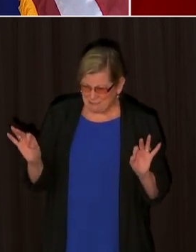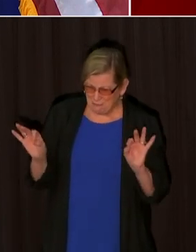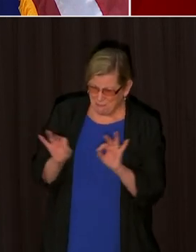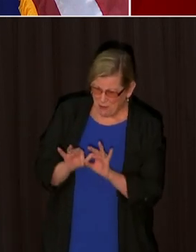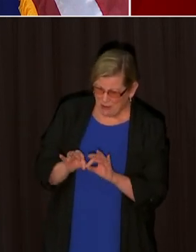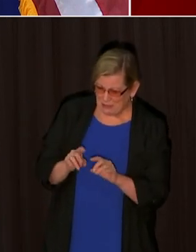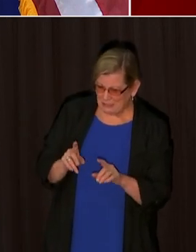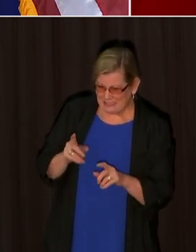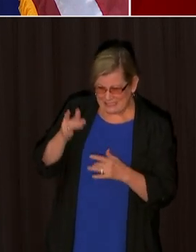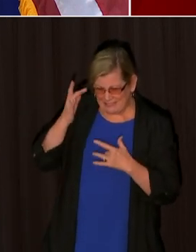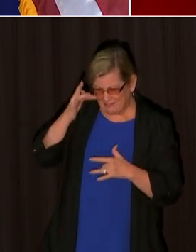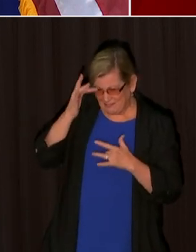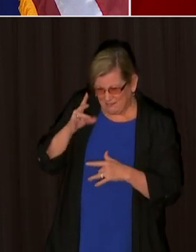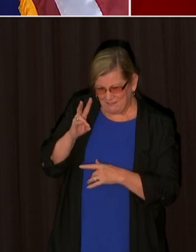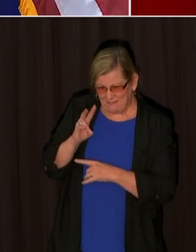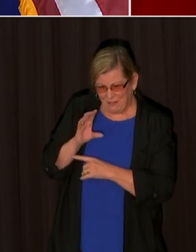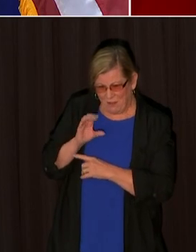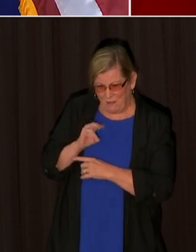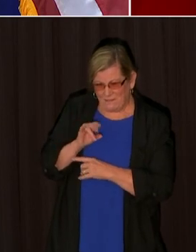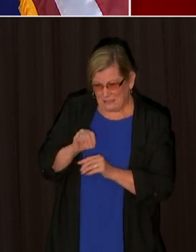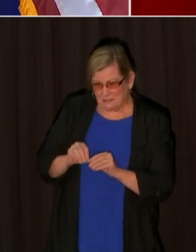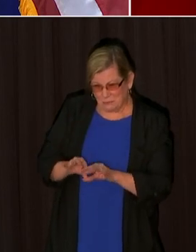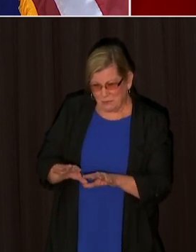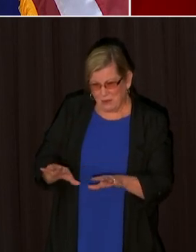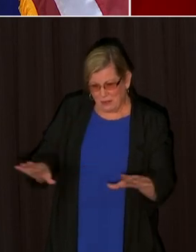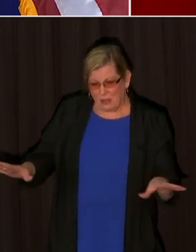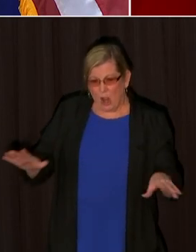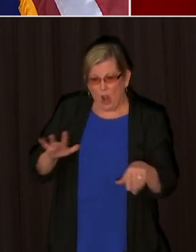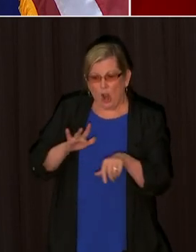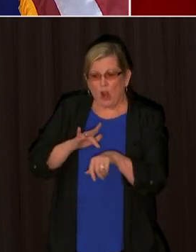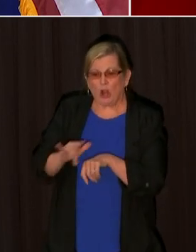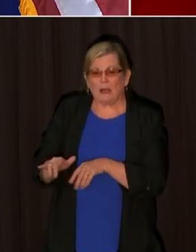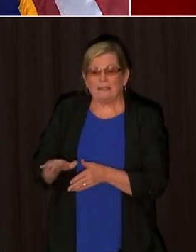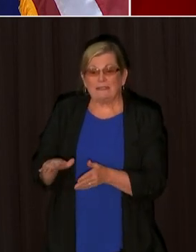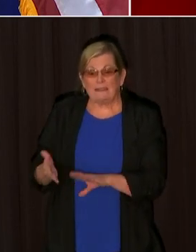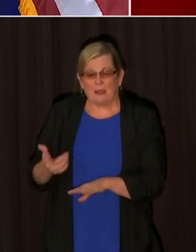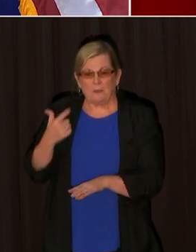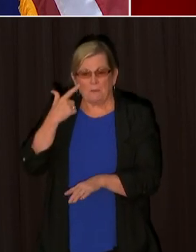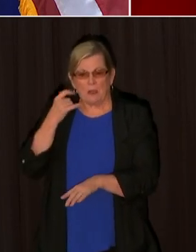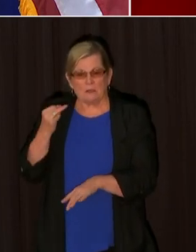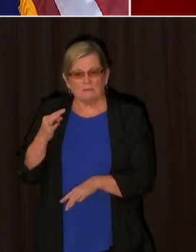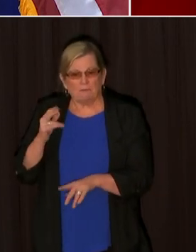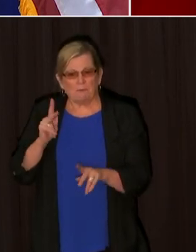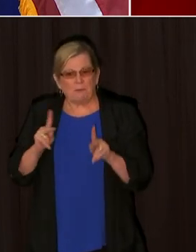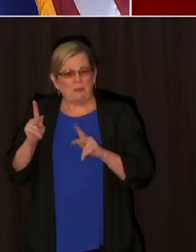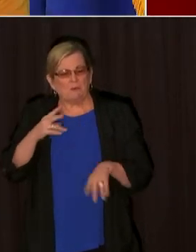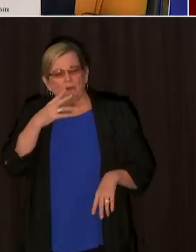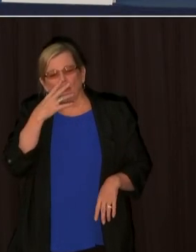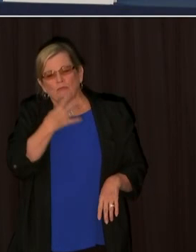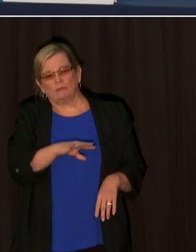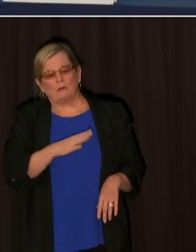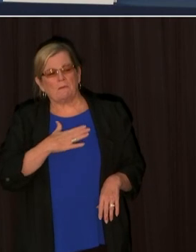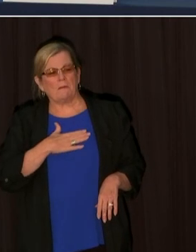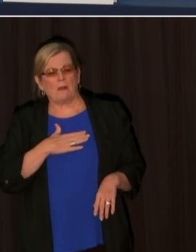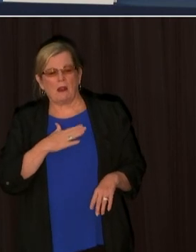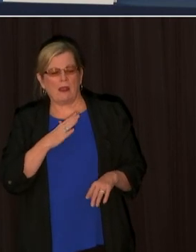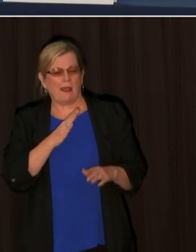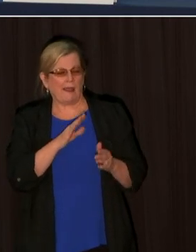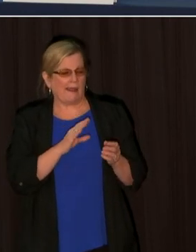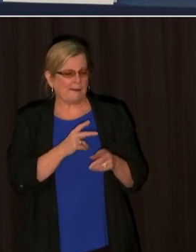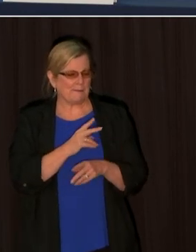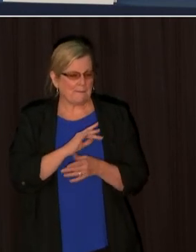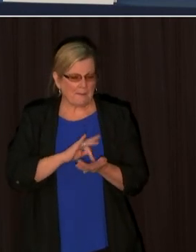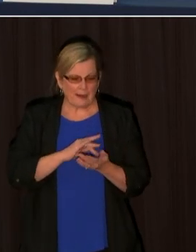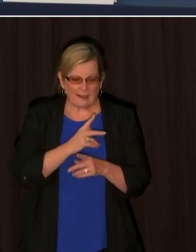to lead to a premature loss of life if people do not continue to seek the type of health care that is necessary to